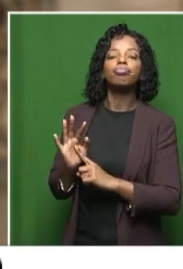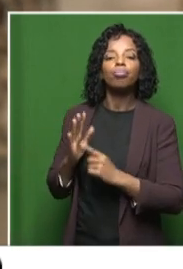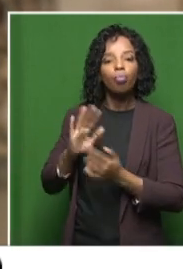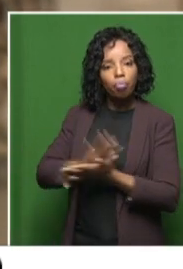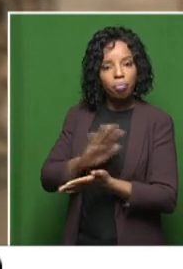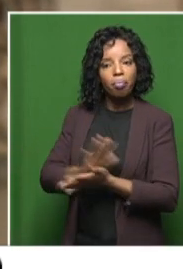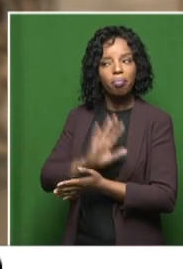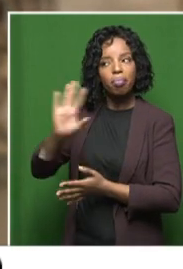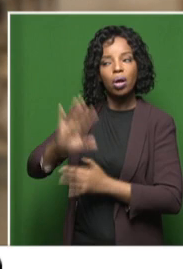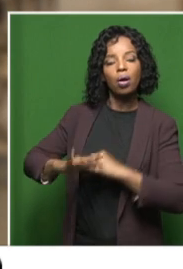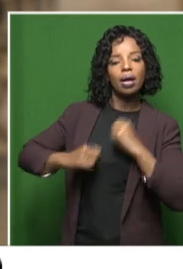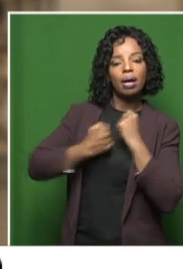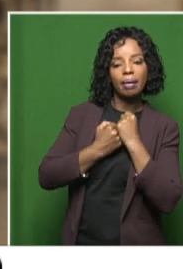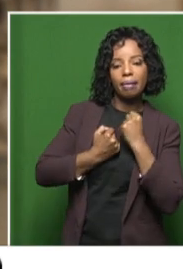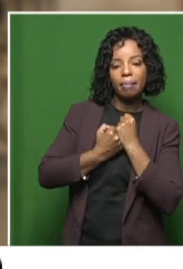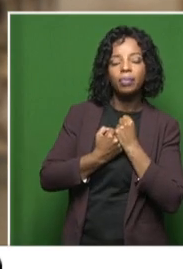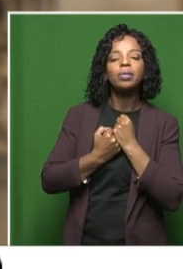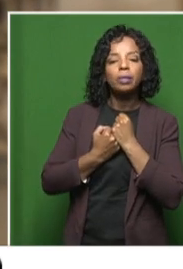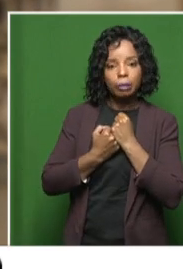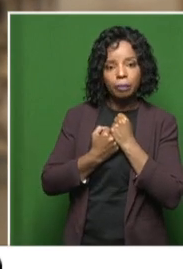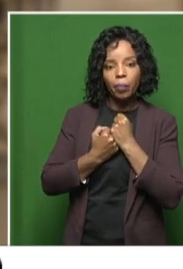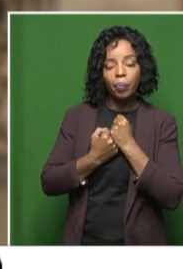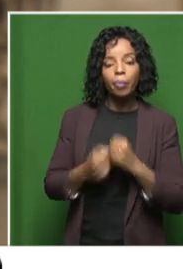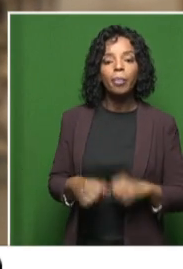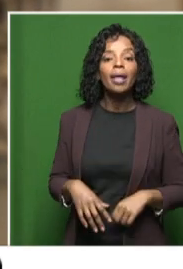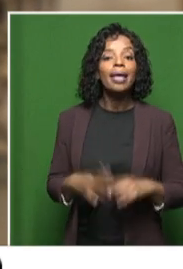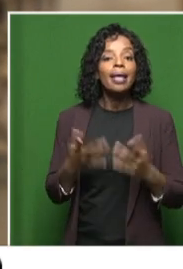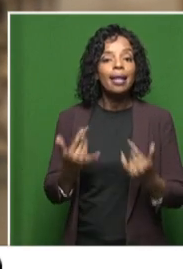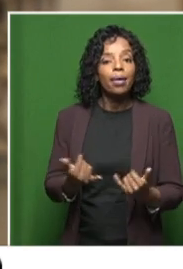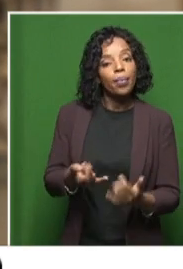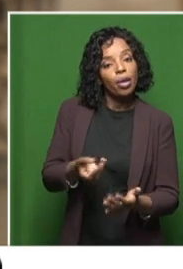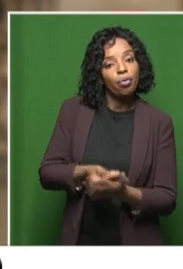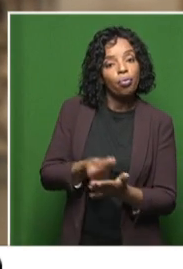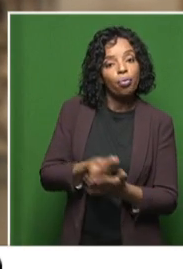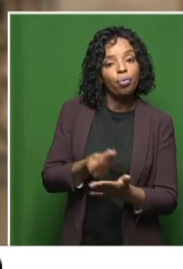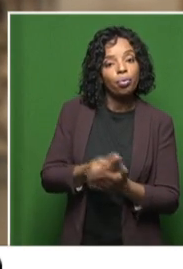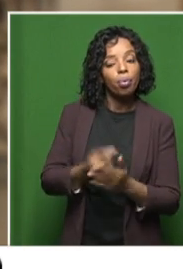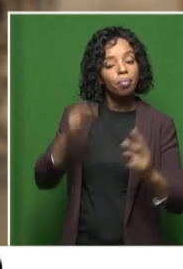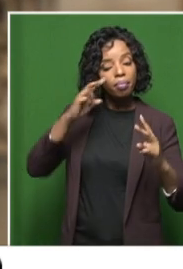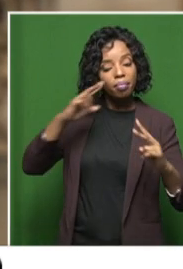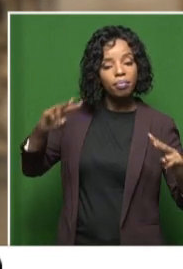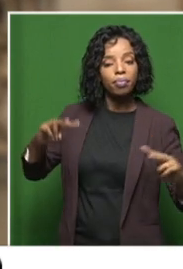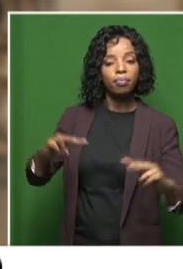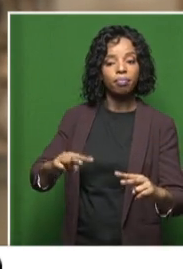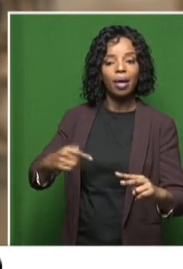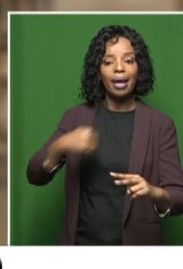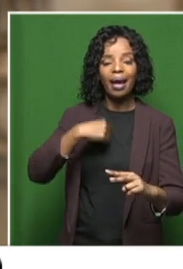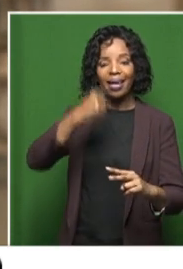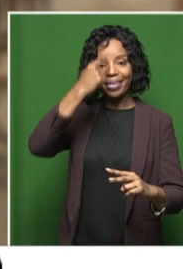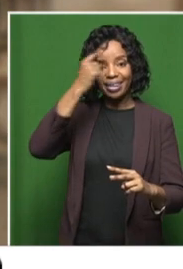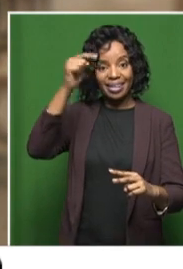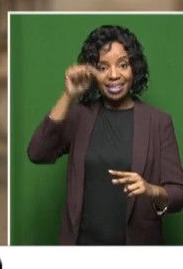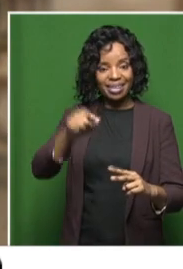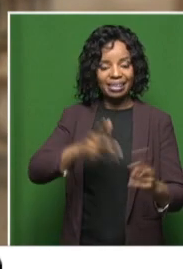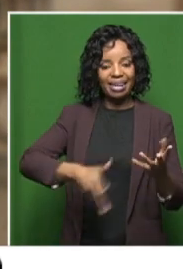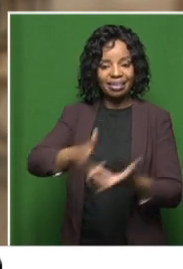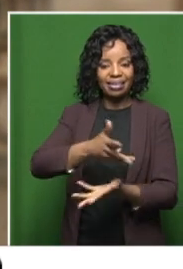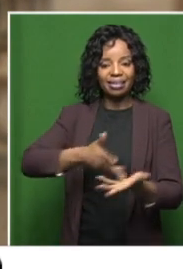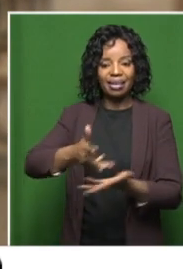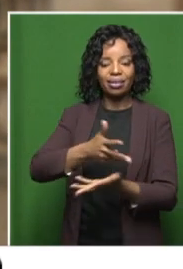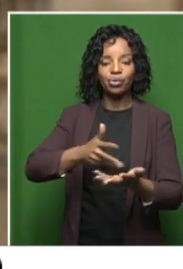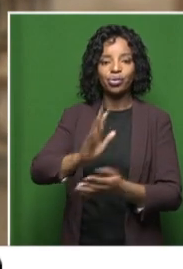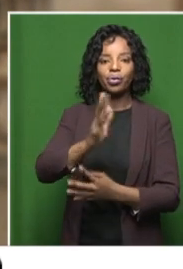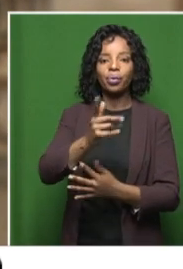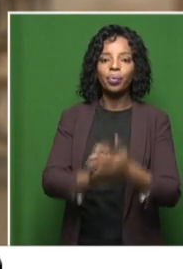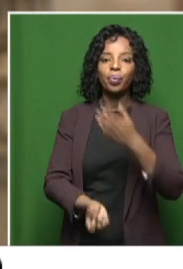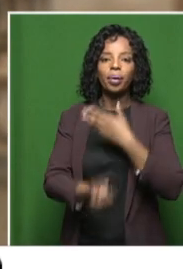that assistance that we got from them. From an economic point of view, I think that discussion will come out. After the